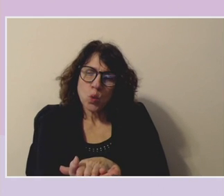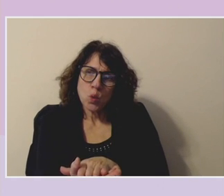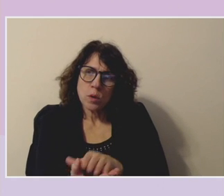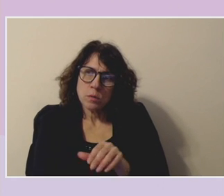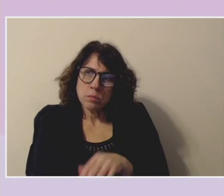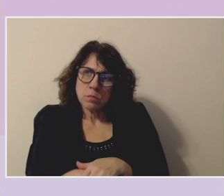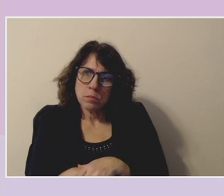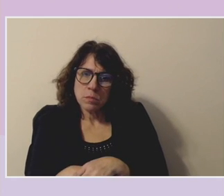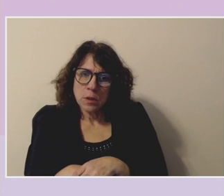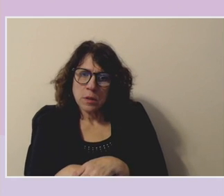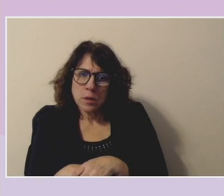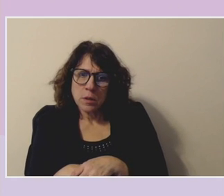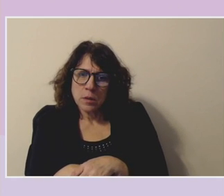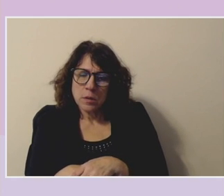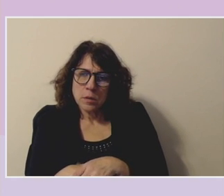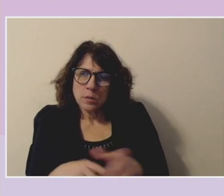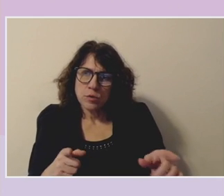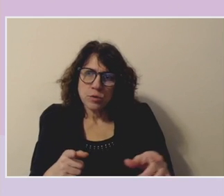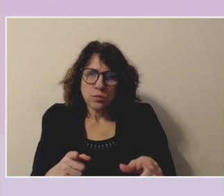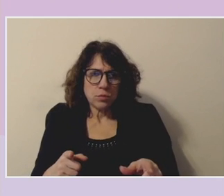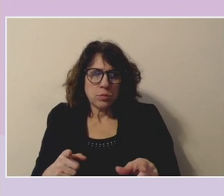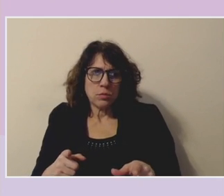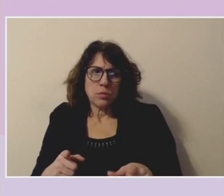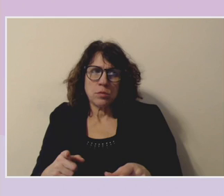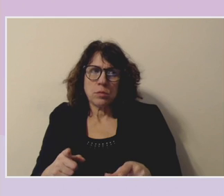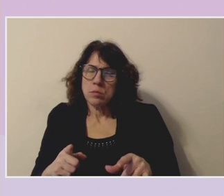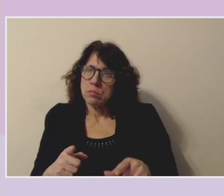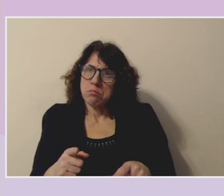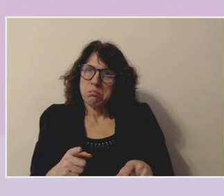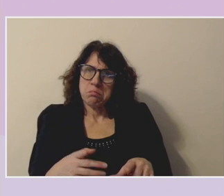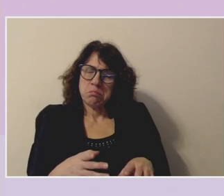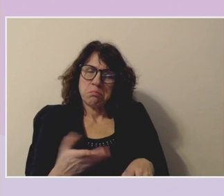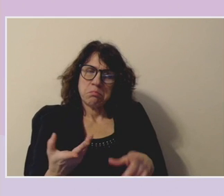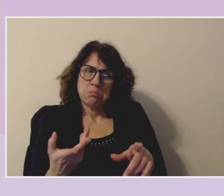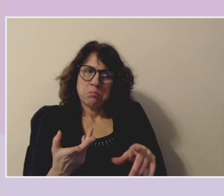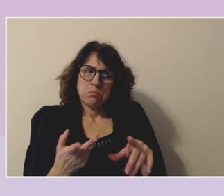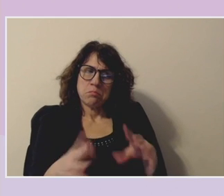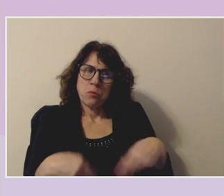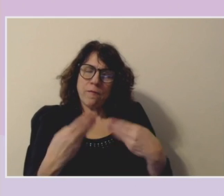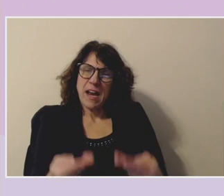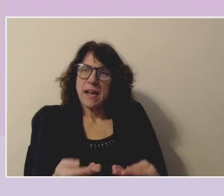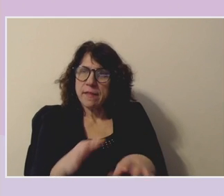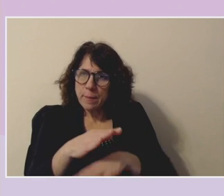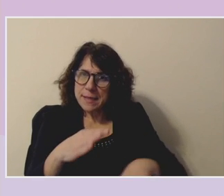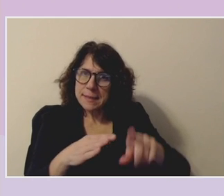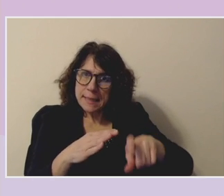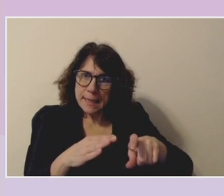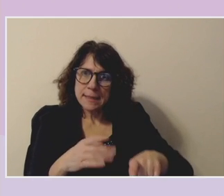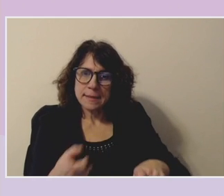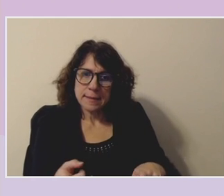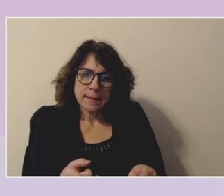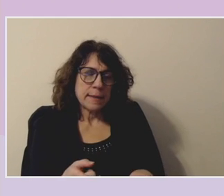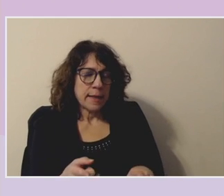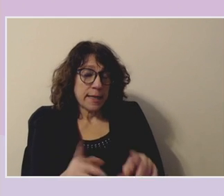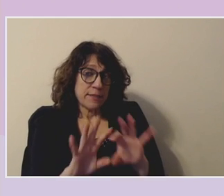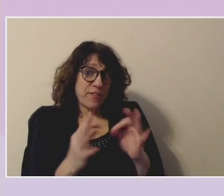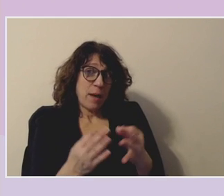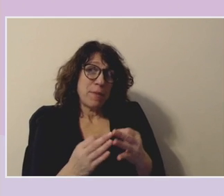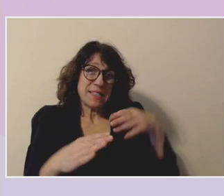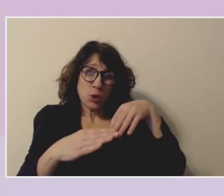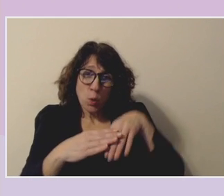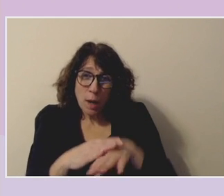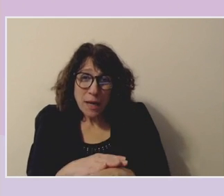to downplay that piece of providing those basic needs, because that gets families in the door. And then once you get families in the